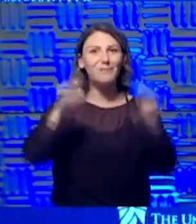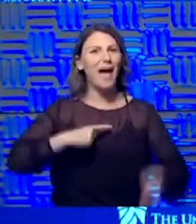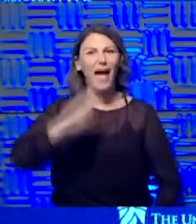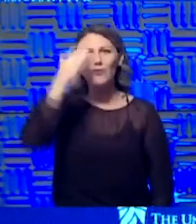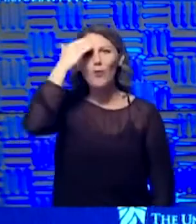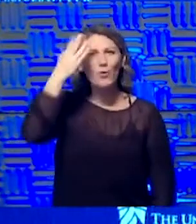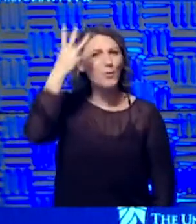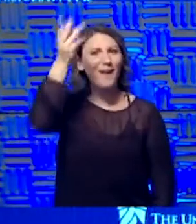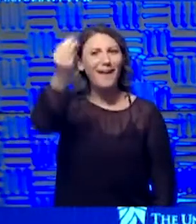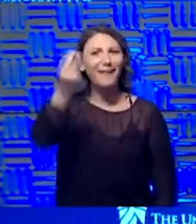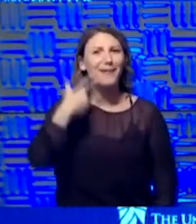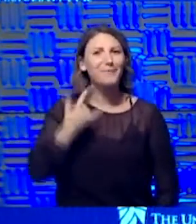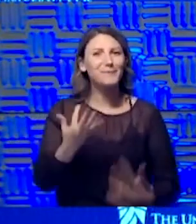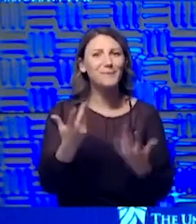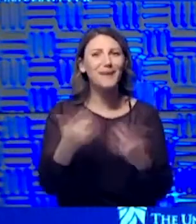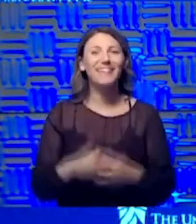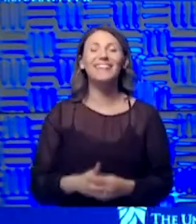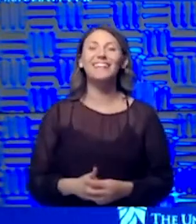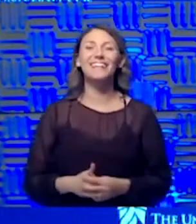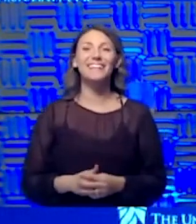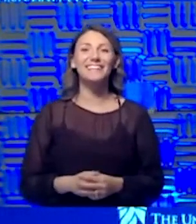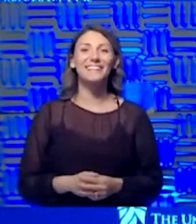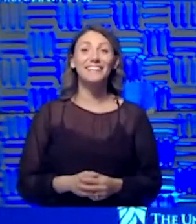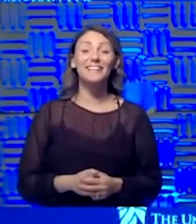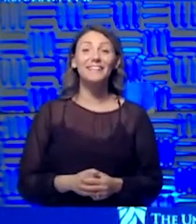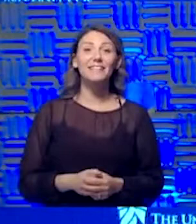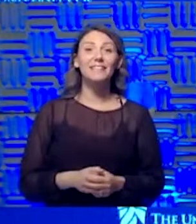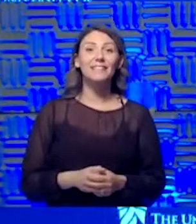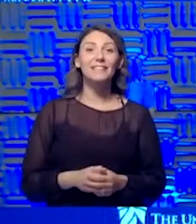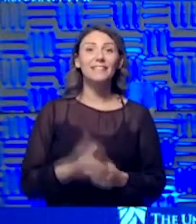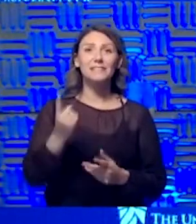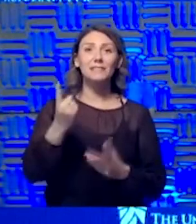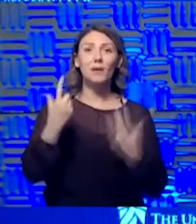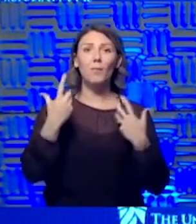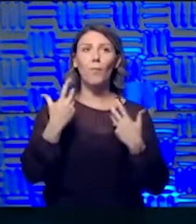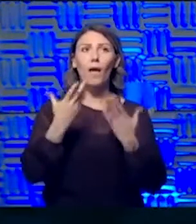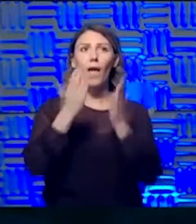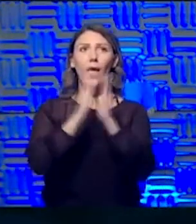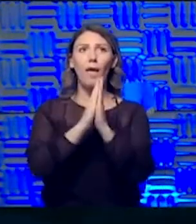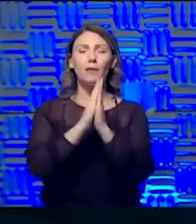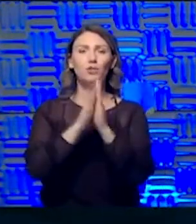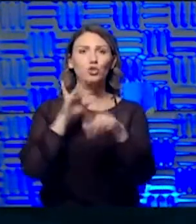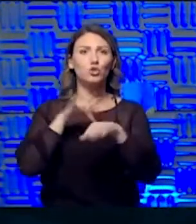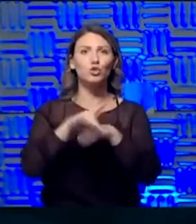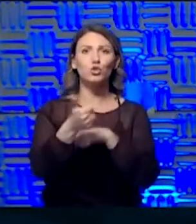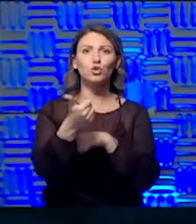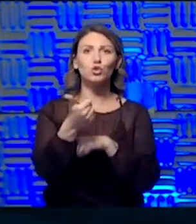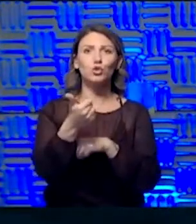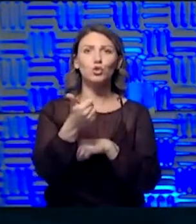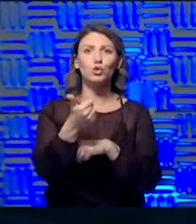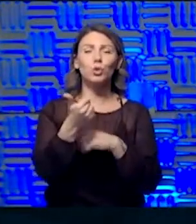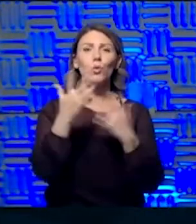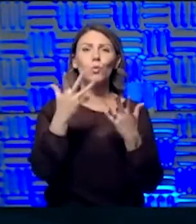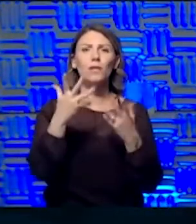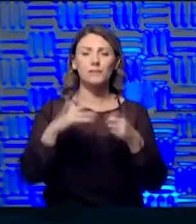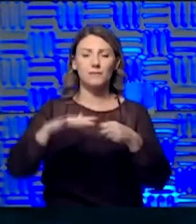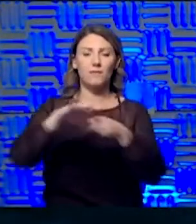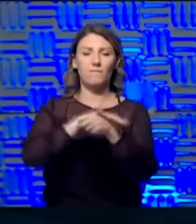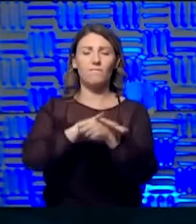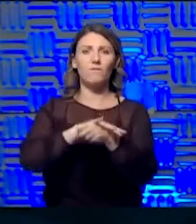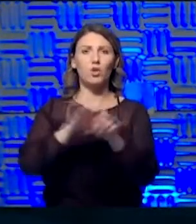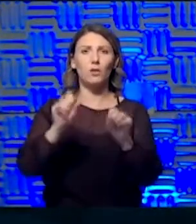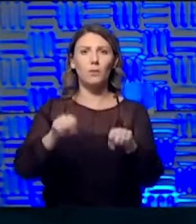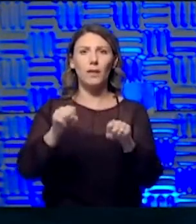was waiting. Somebody asked earlier about what our full capacity, because they heard that we